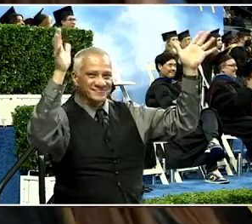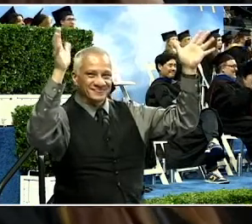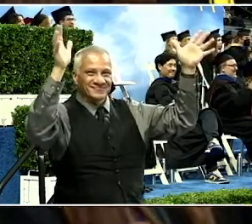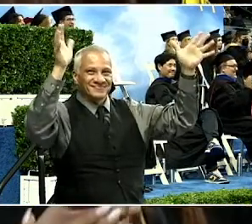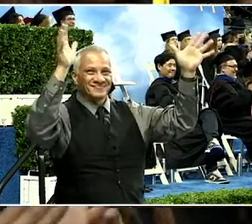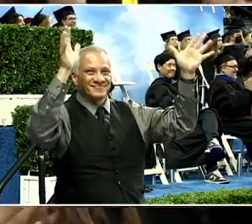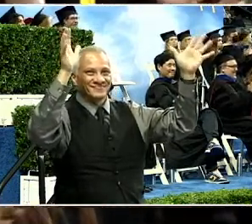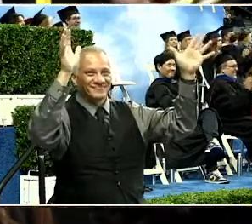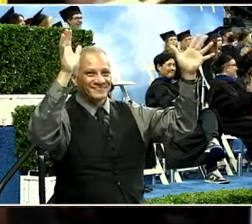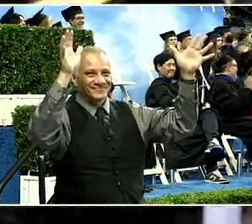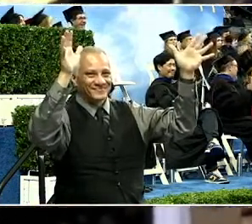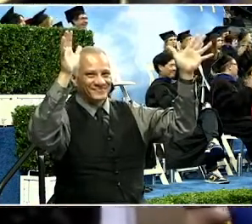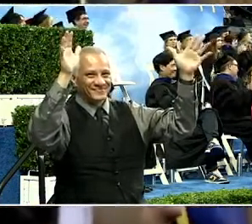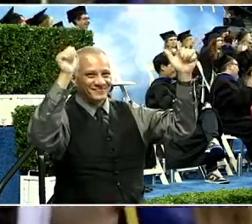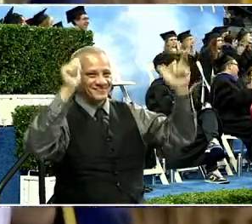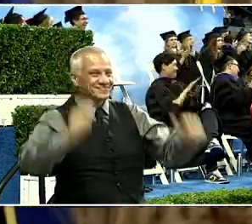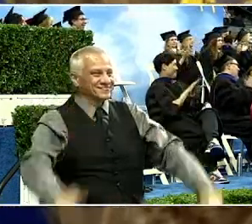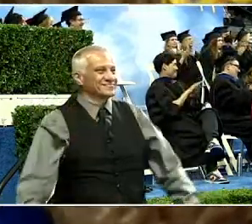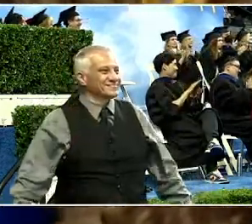Oh my God.